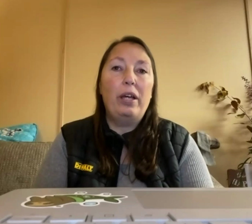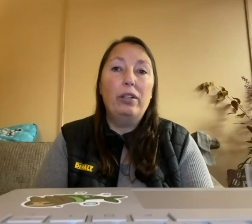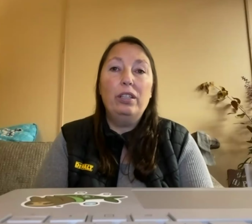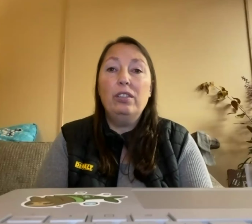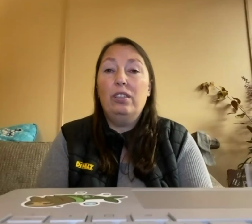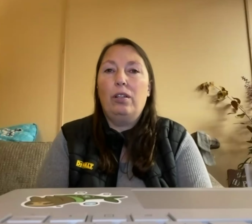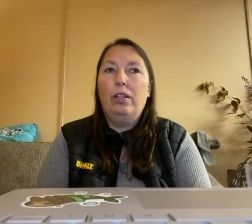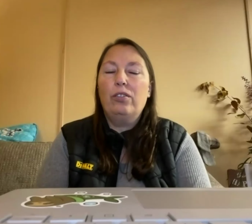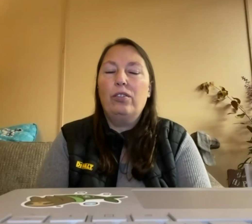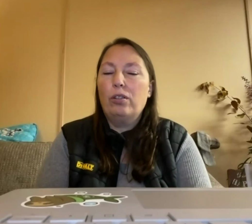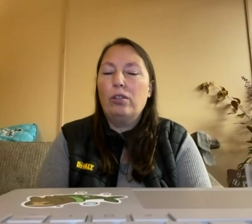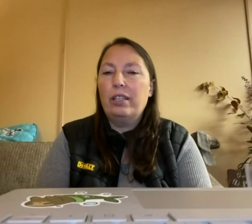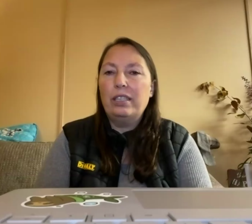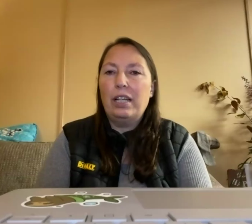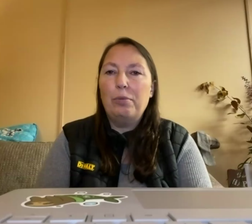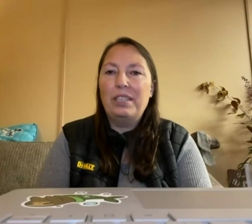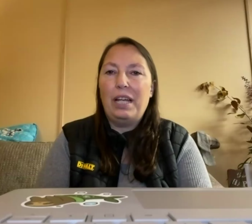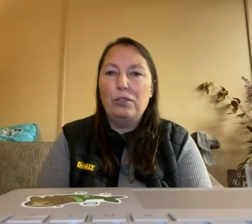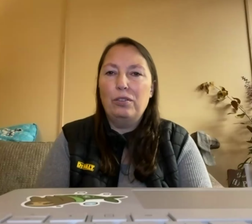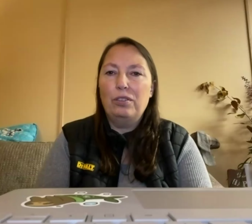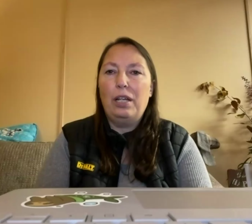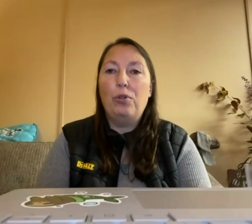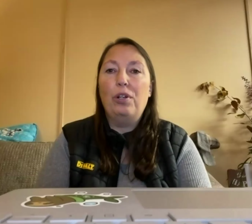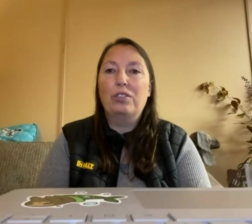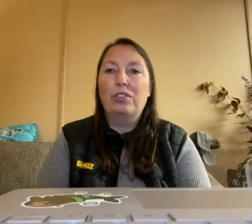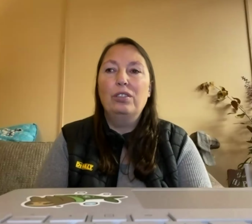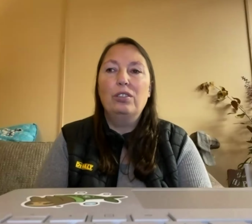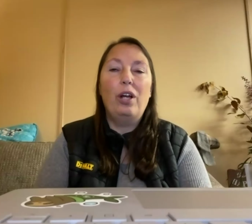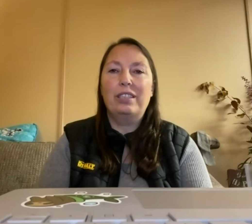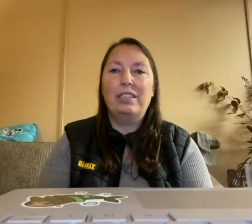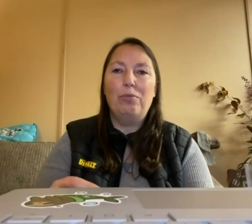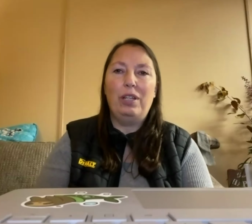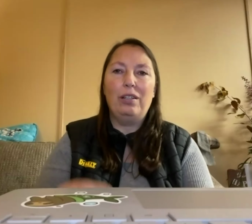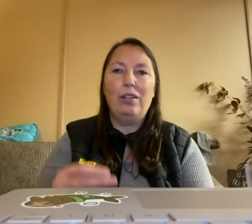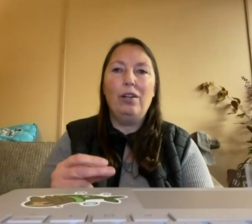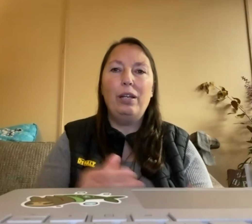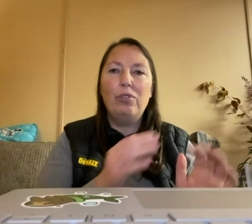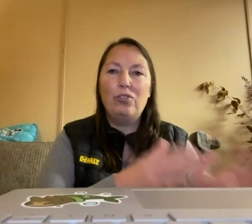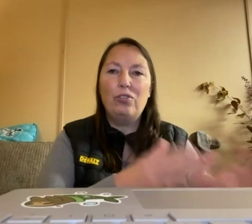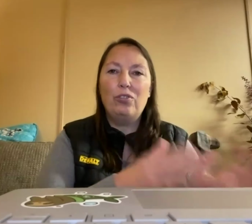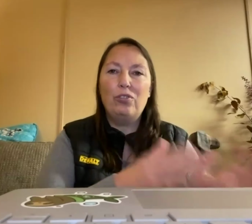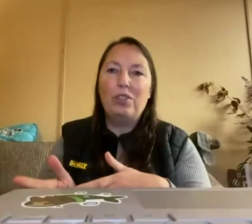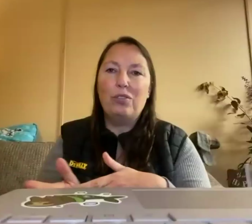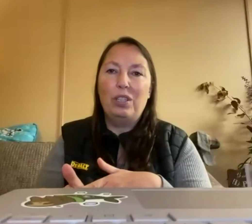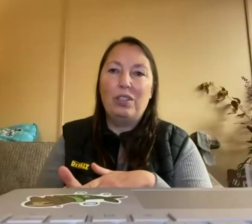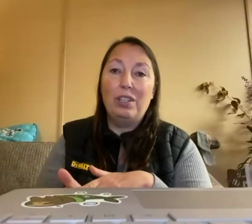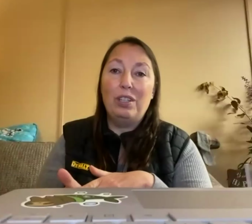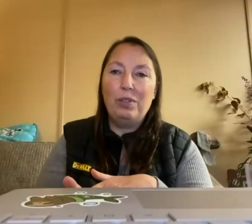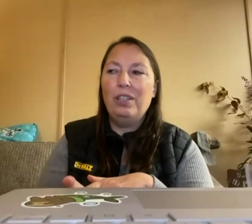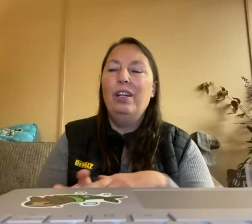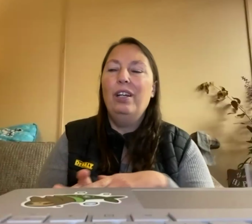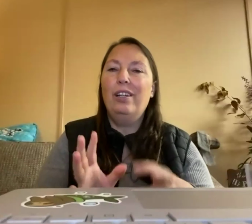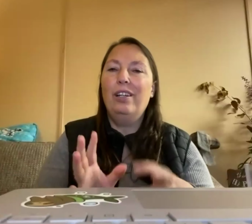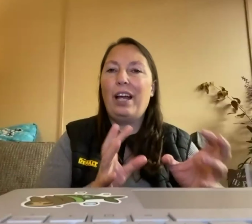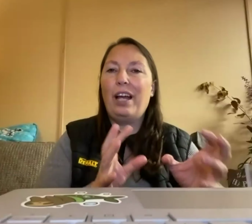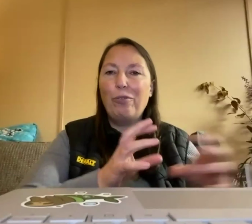it does matter, and it is hard to set that time aside because the time was lots of times like, oh hey, we just changed it from this week to